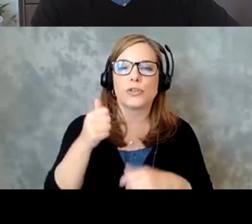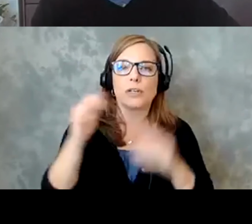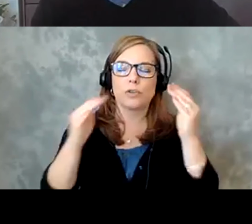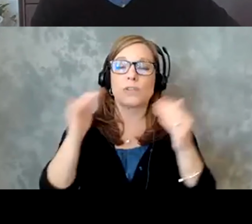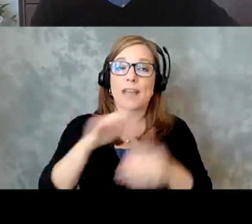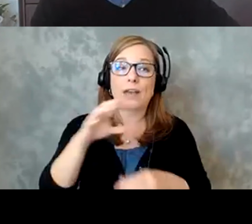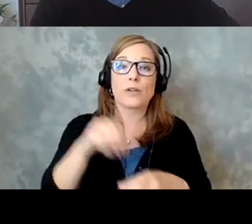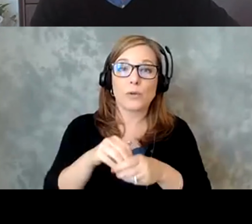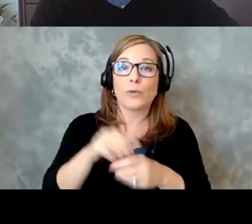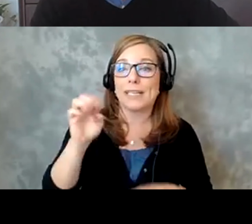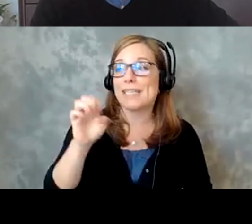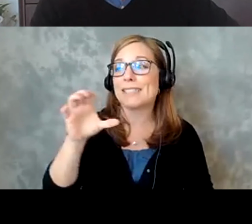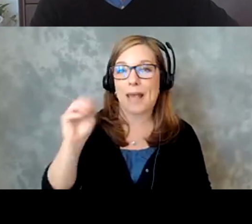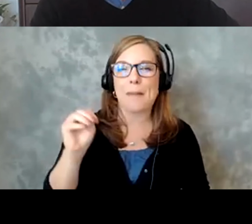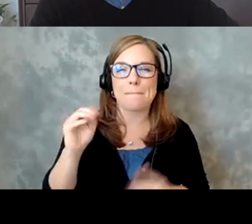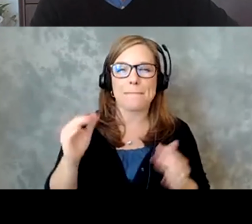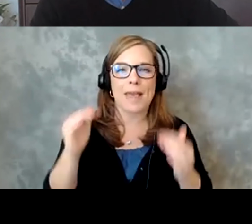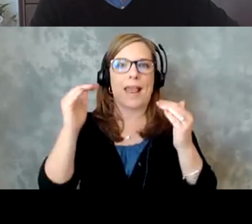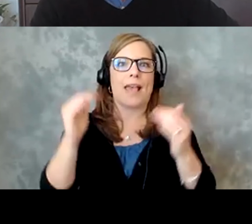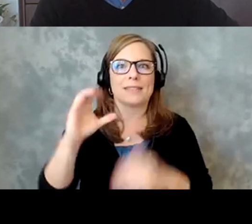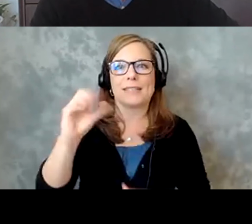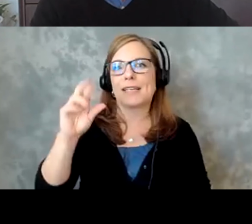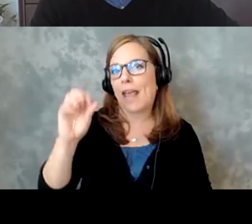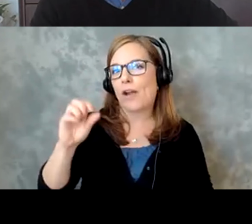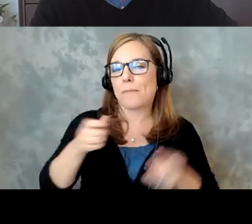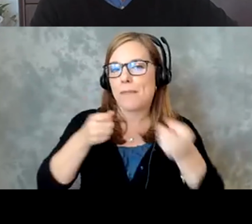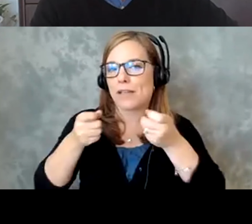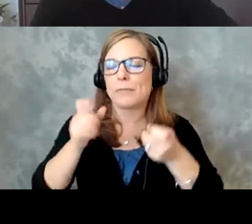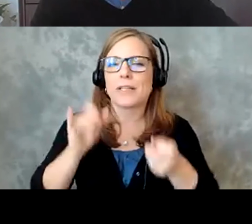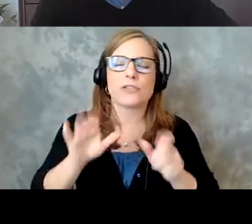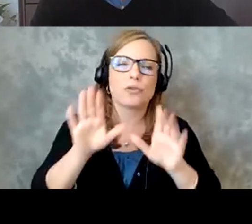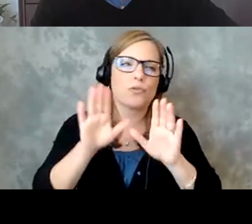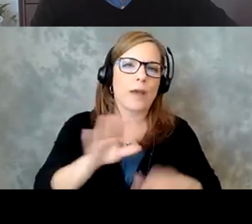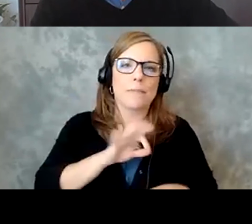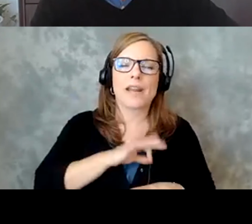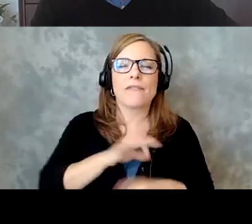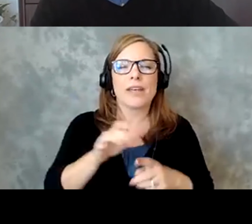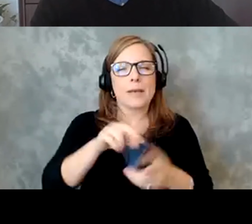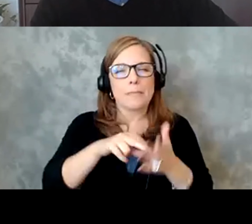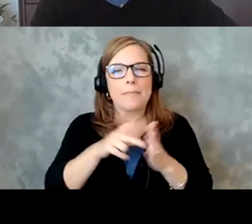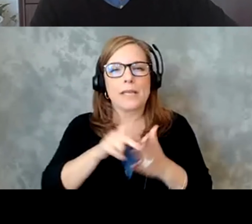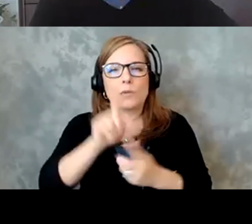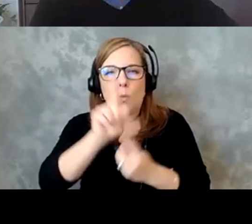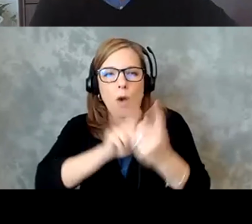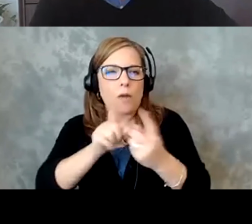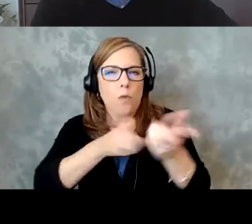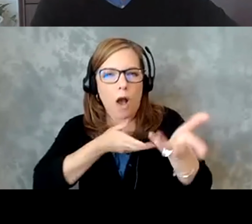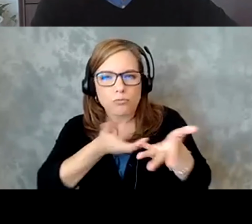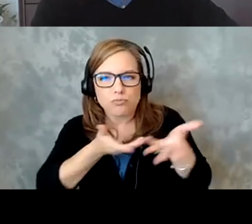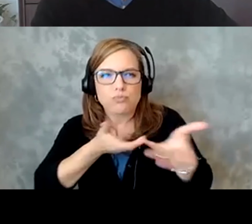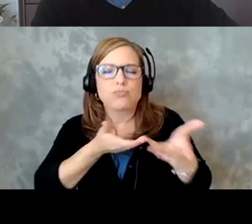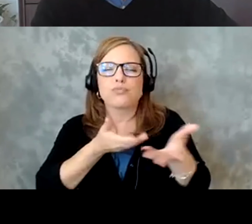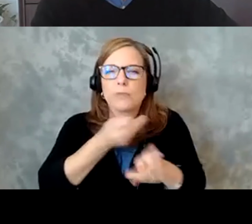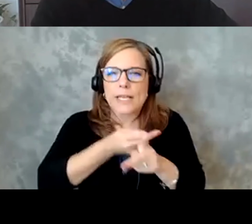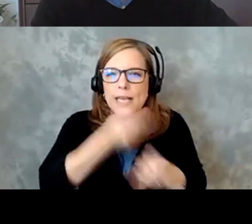is such a great benefit. Intensive one-on-one in-person care management. The ECM